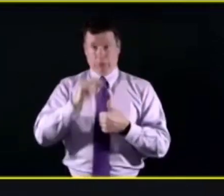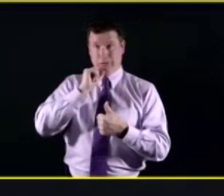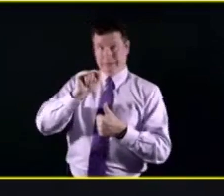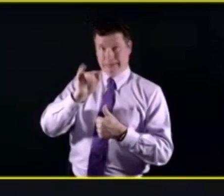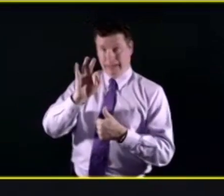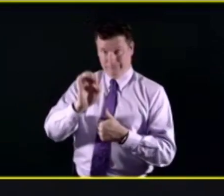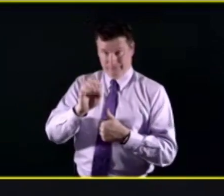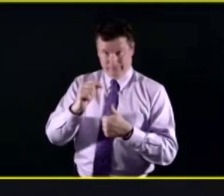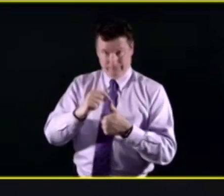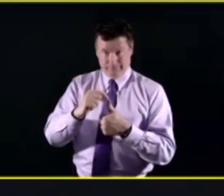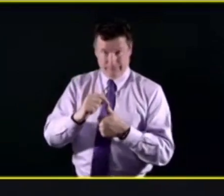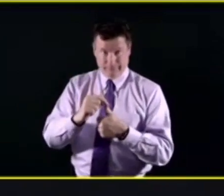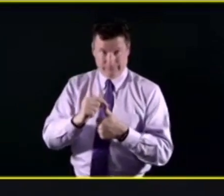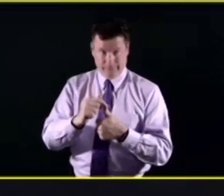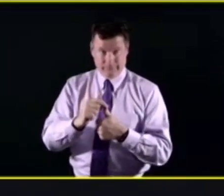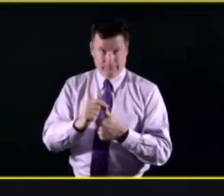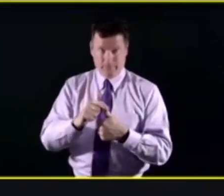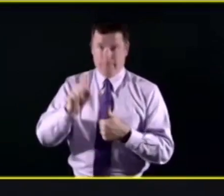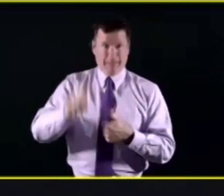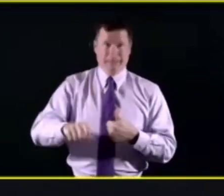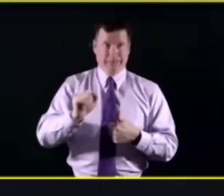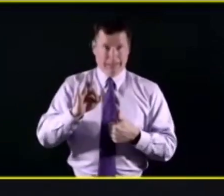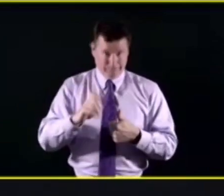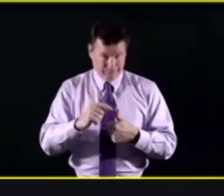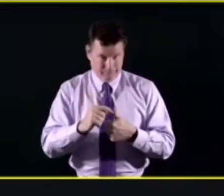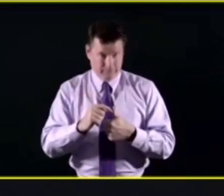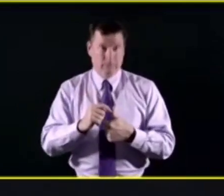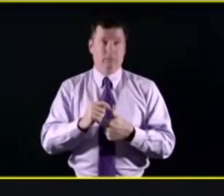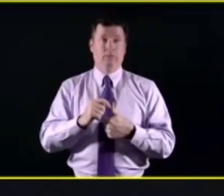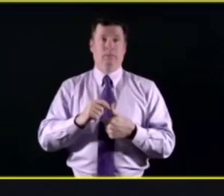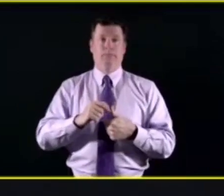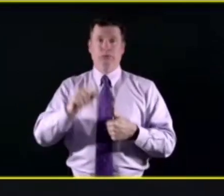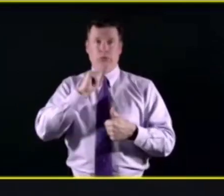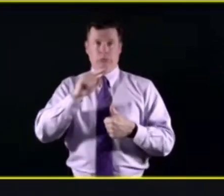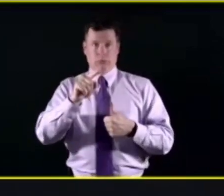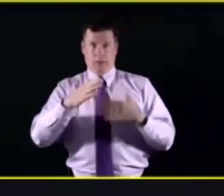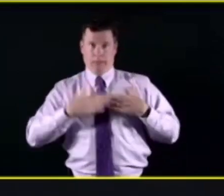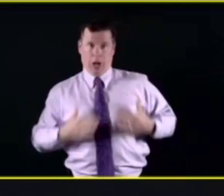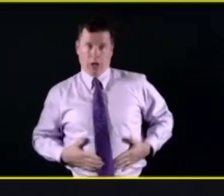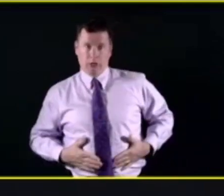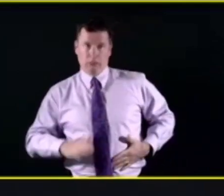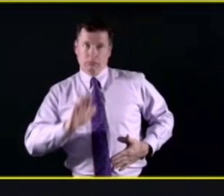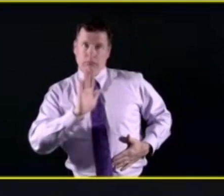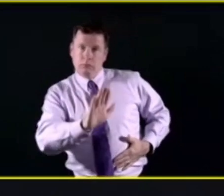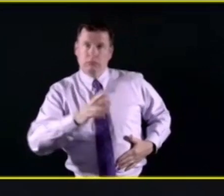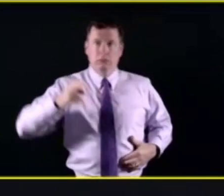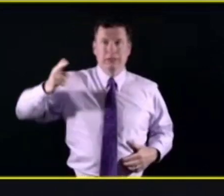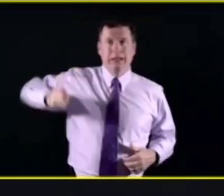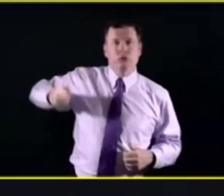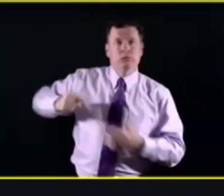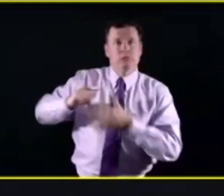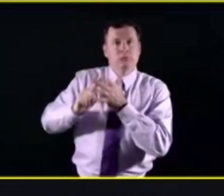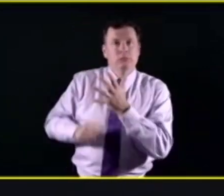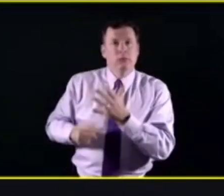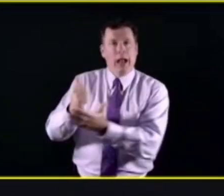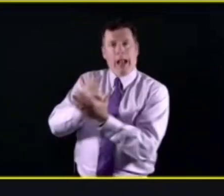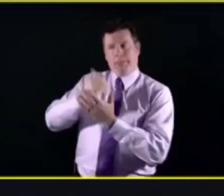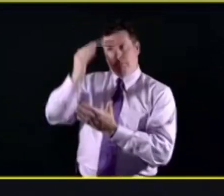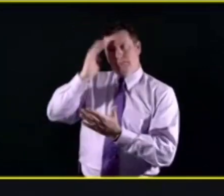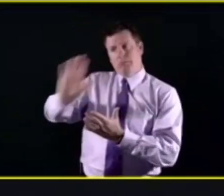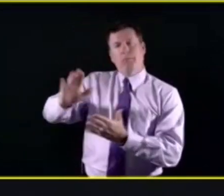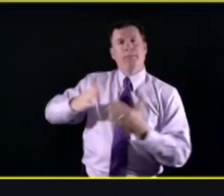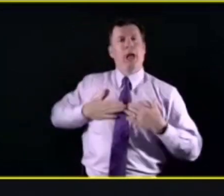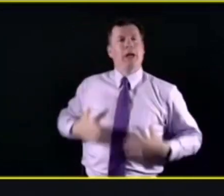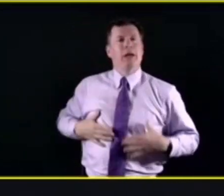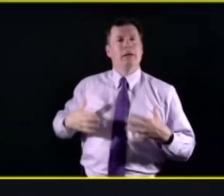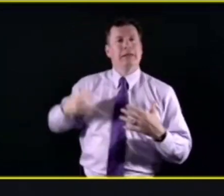scrutinized through this study. But the second and very important aspect is the immunogenicity and the type of antibody